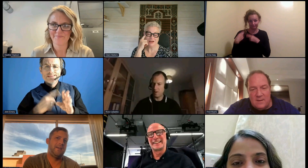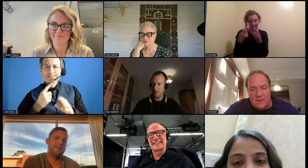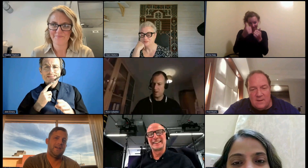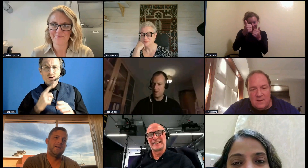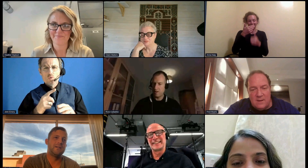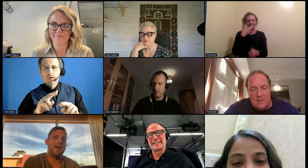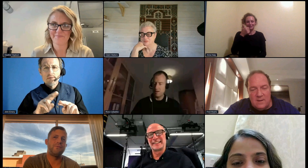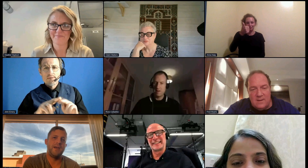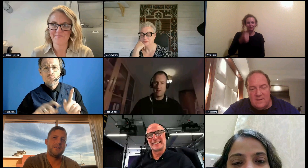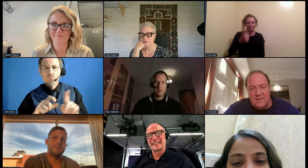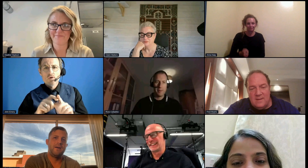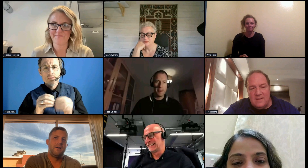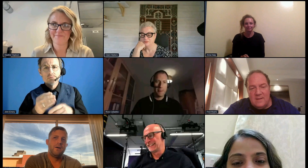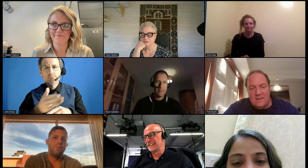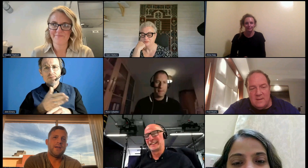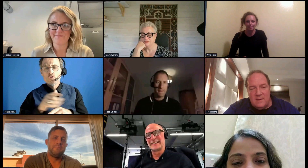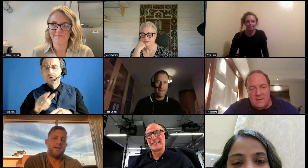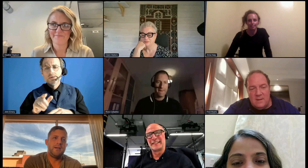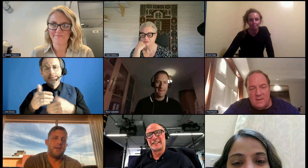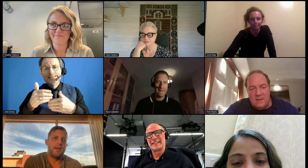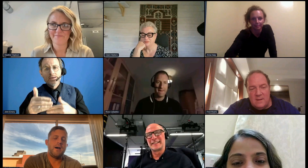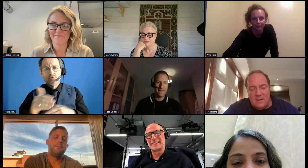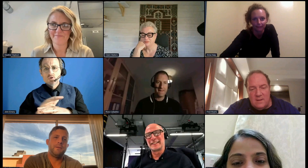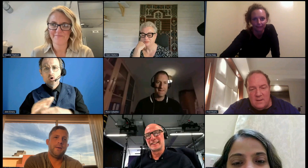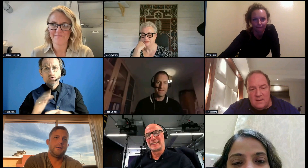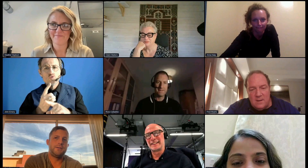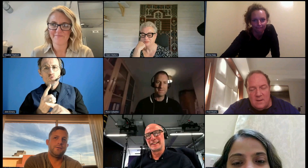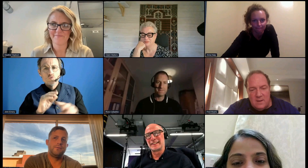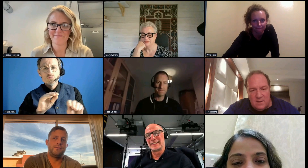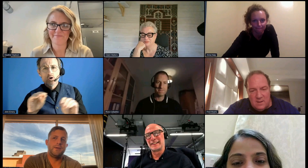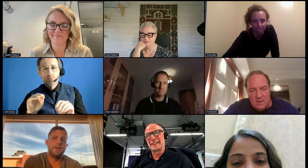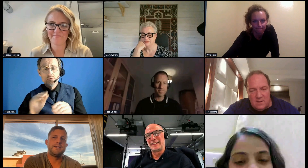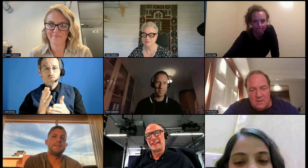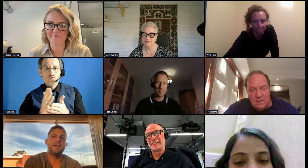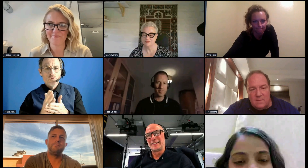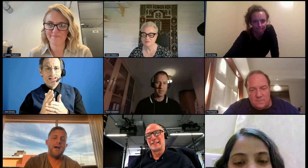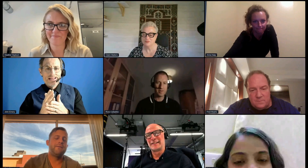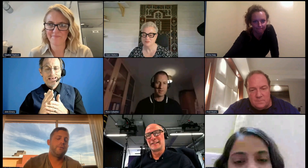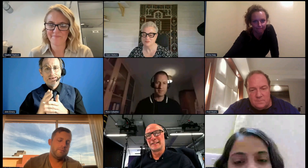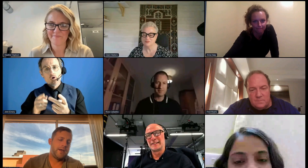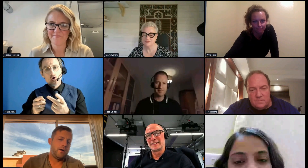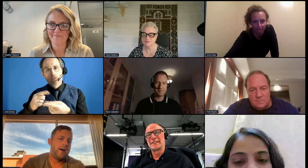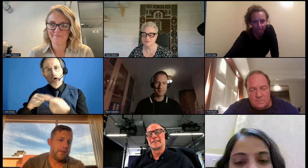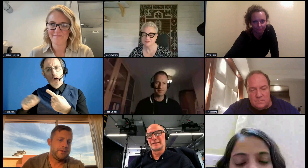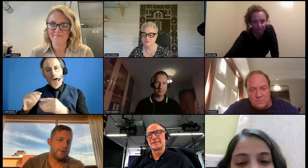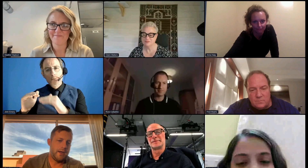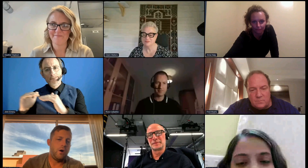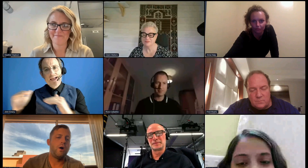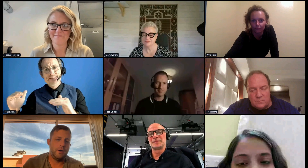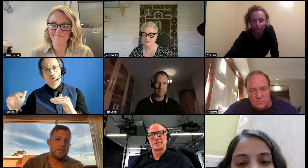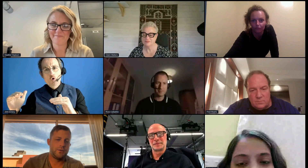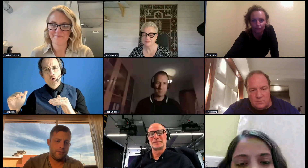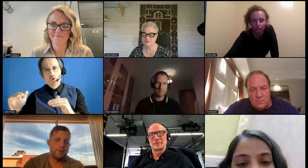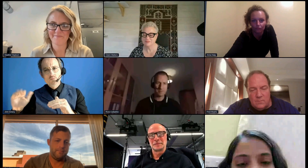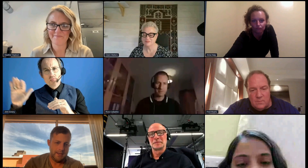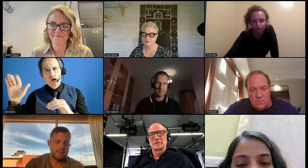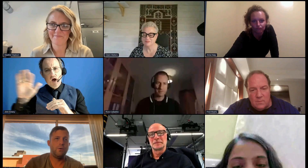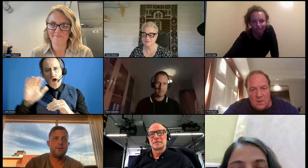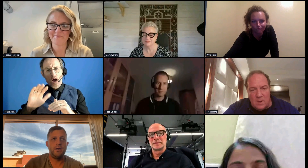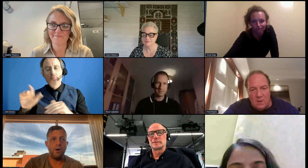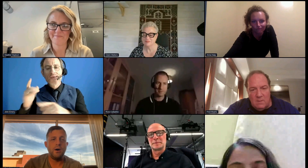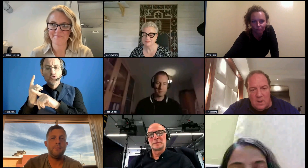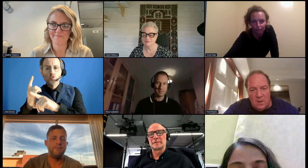think in a lot of ways we can be a complement to existing platforms that are out there that are tutorial